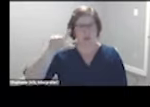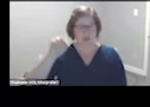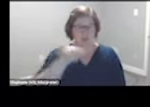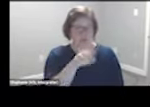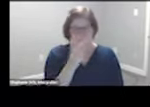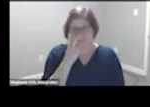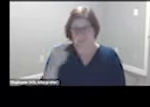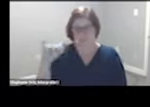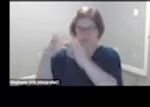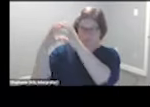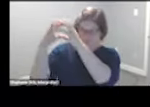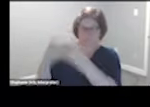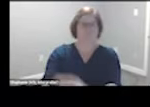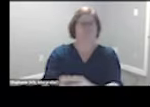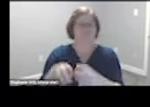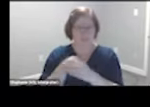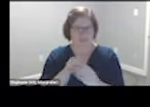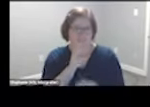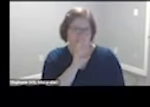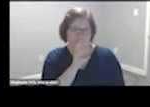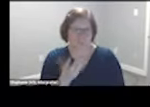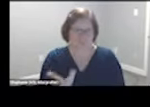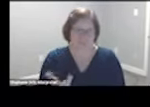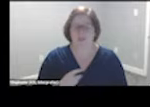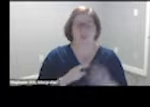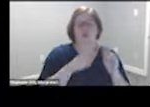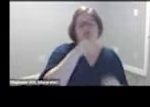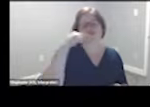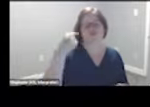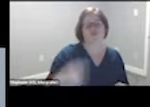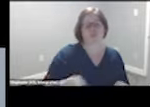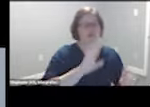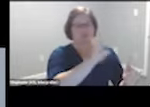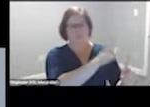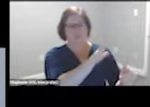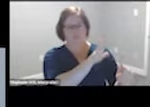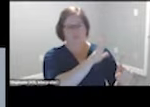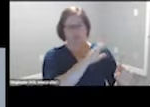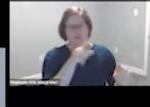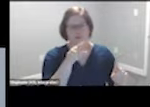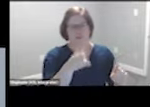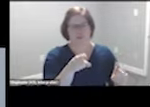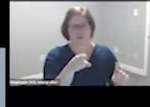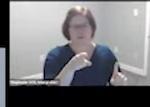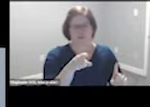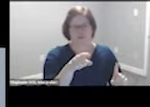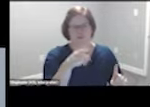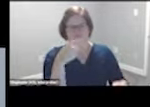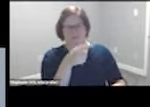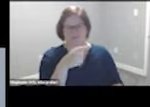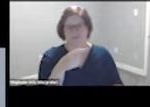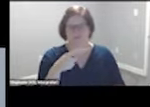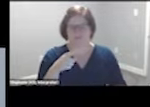capsule landed on the sea, but Russian capsule like this, and that is designed to